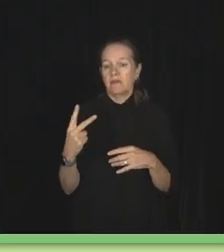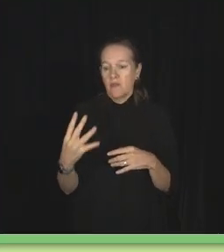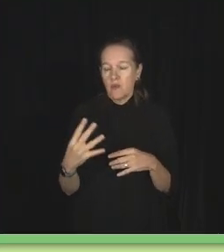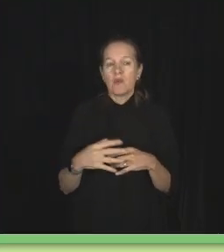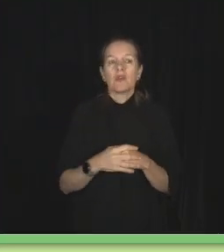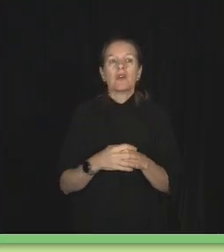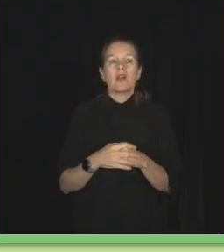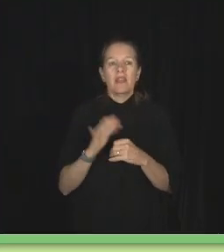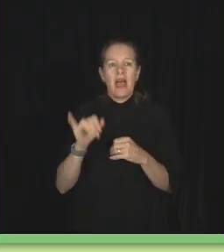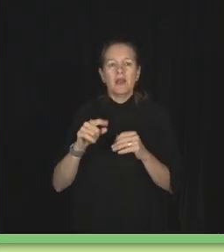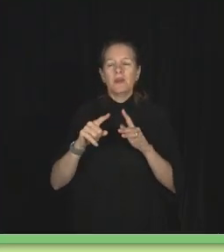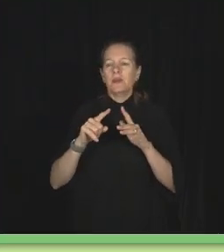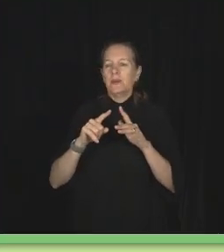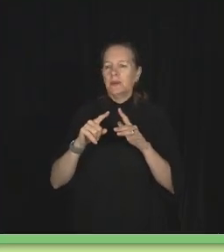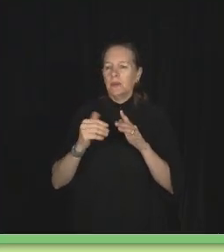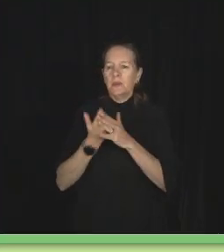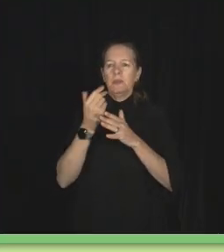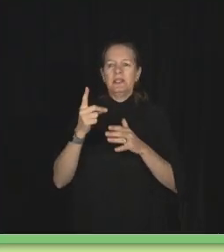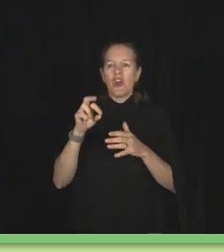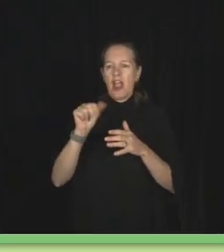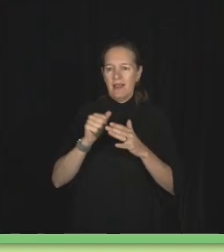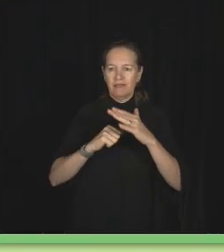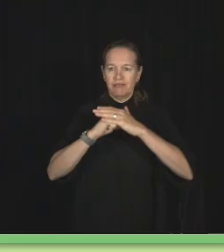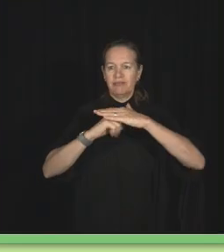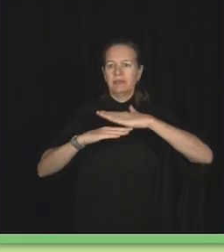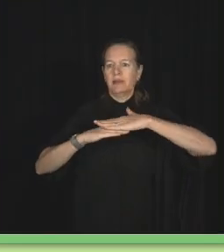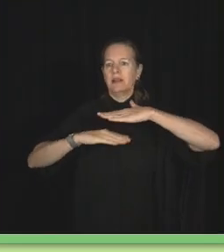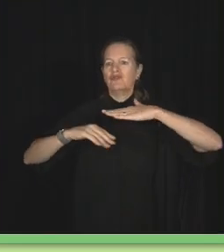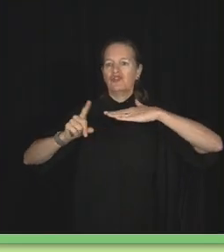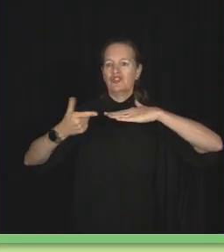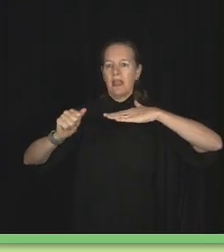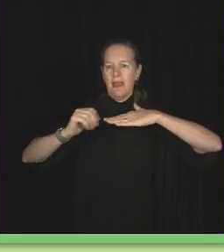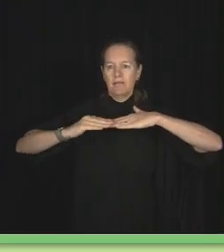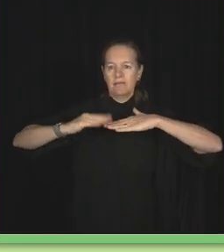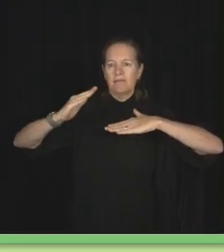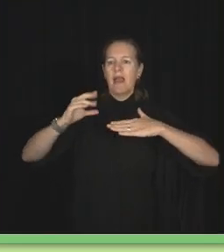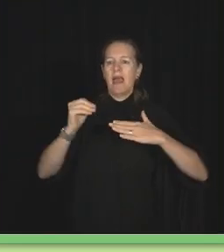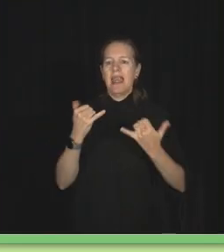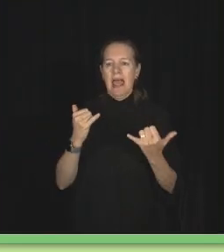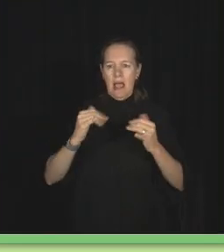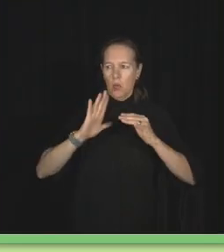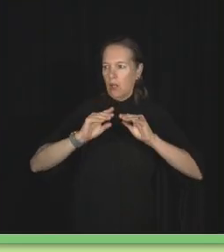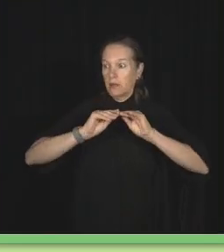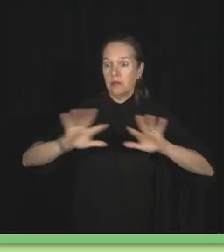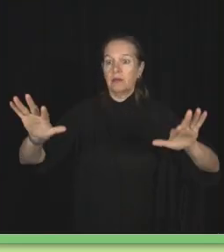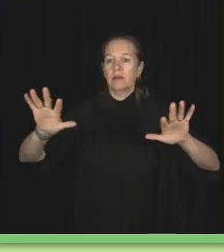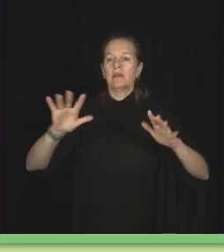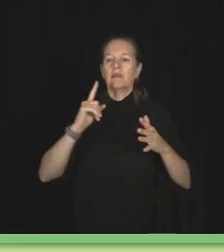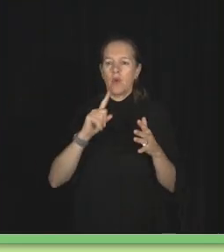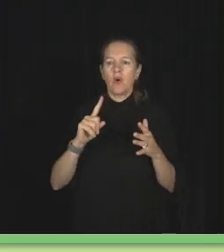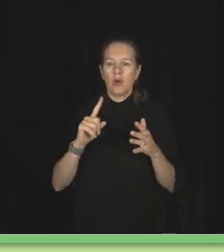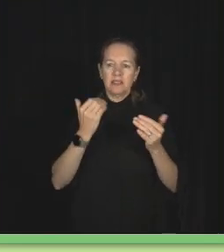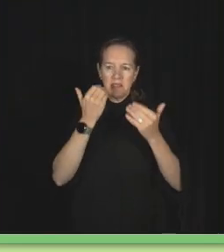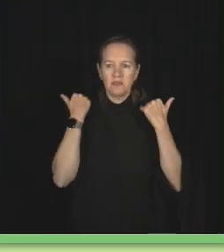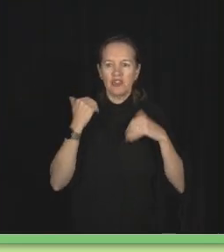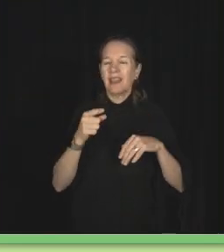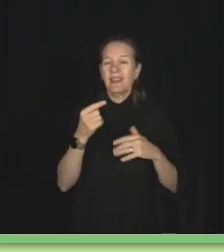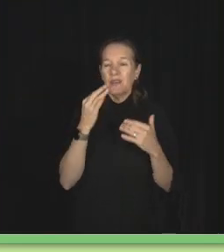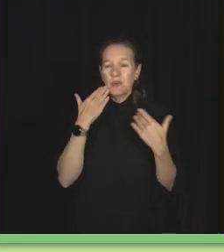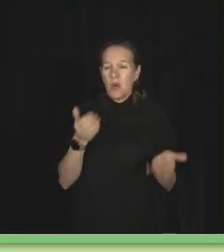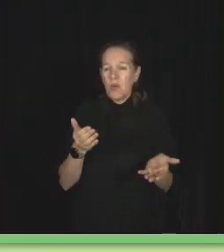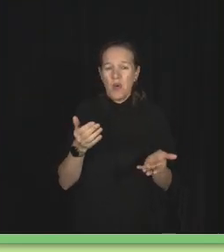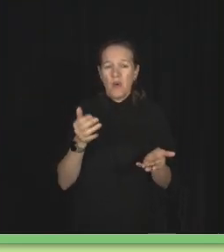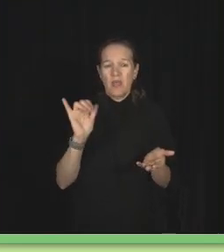resource allocation feature, DRA, hit GA and is available for kind of wide adoption and consumption. For those who aren't familiar with DRA, it basically